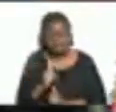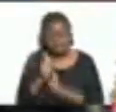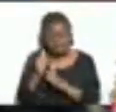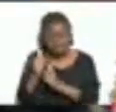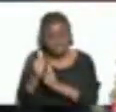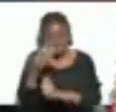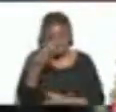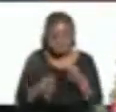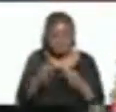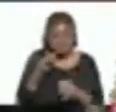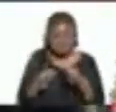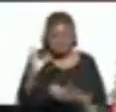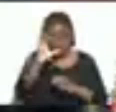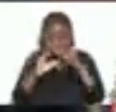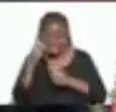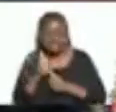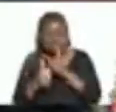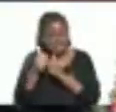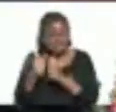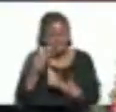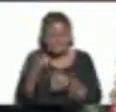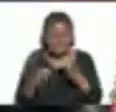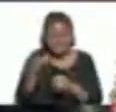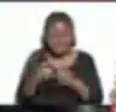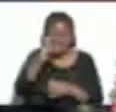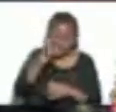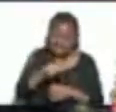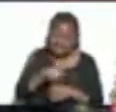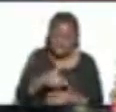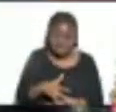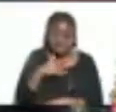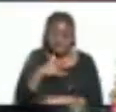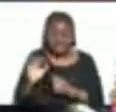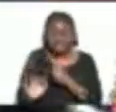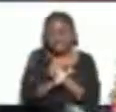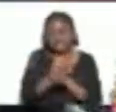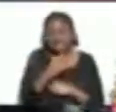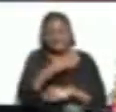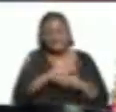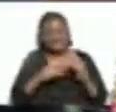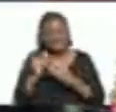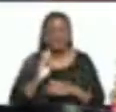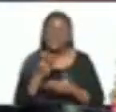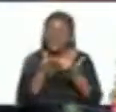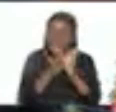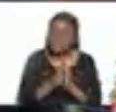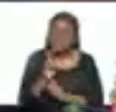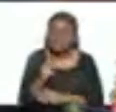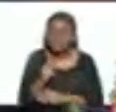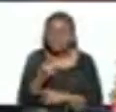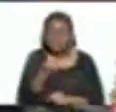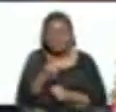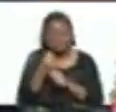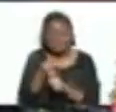of justice and in dire need to feel safe and comfortable. We ask you to treat